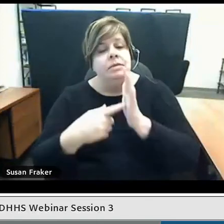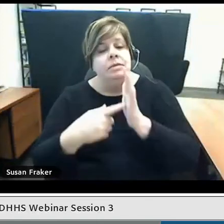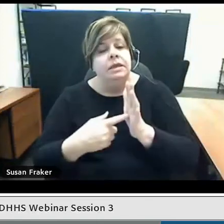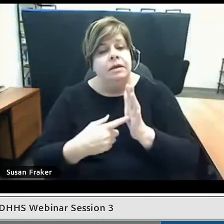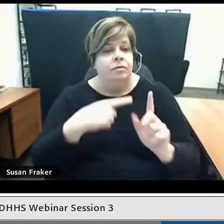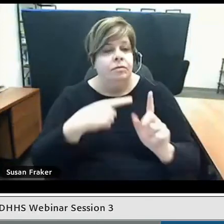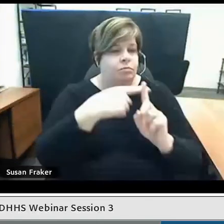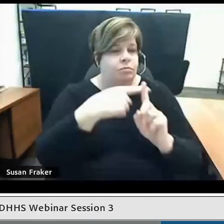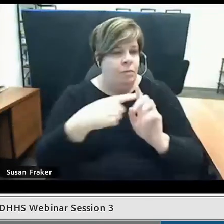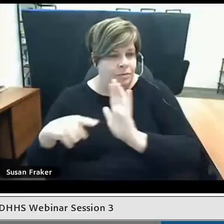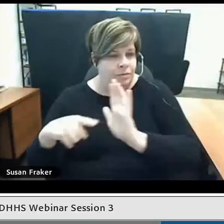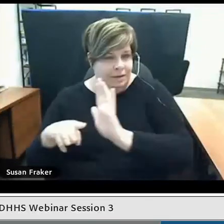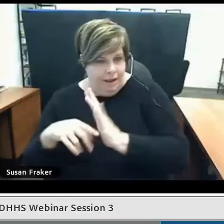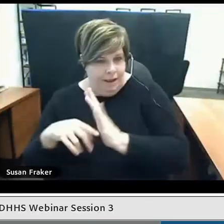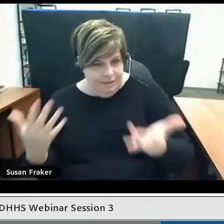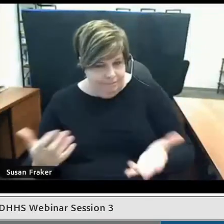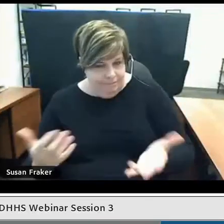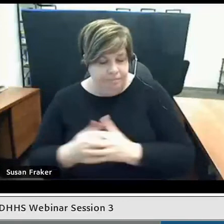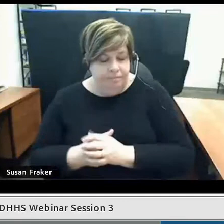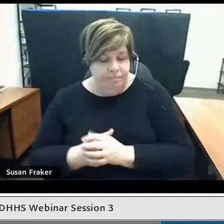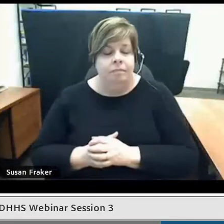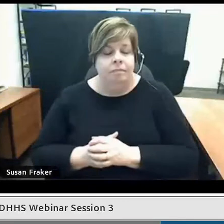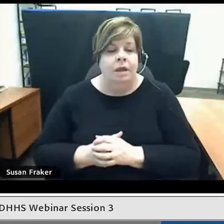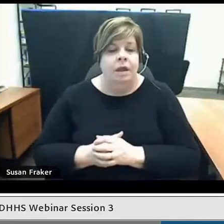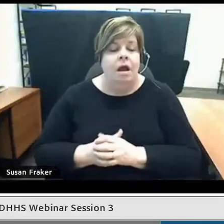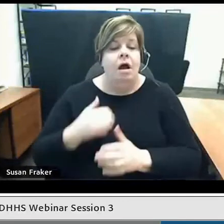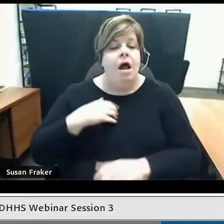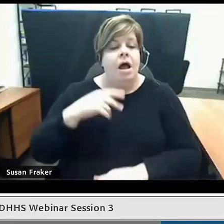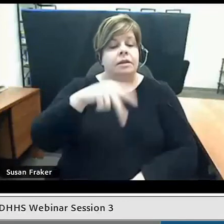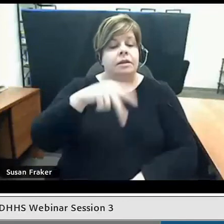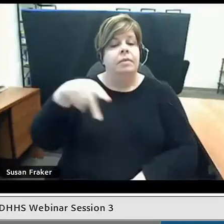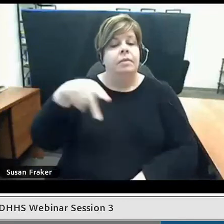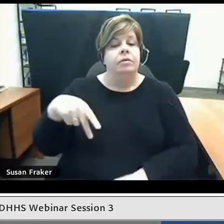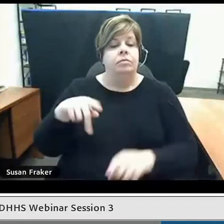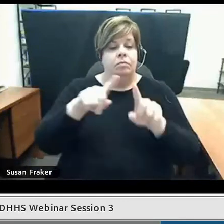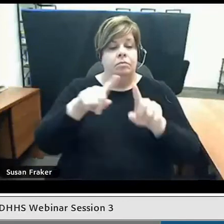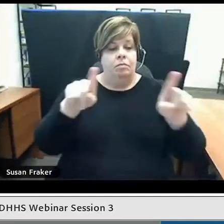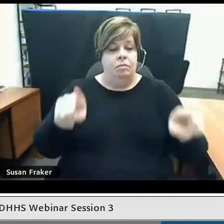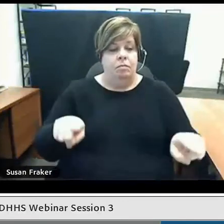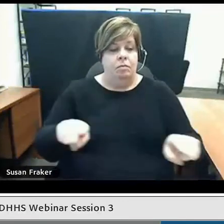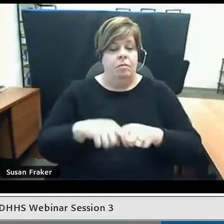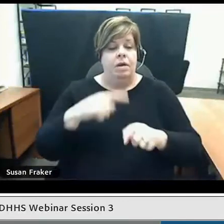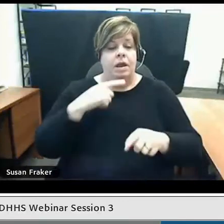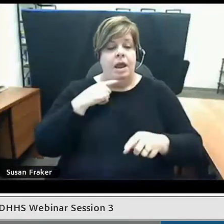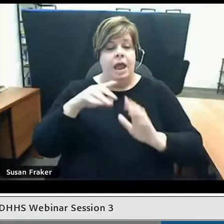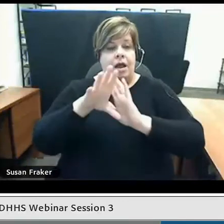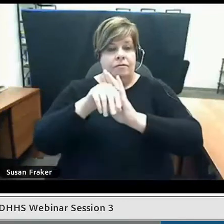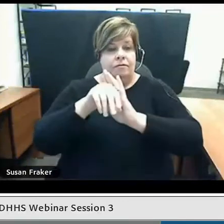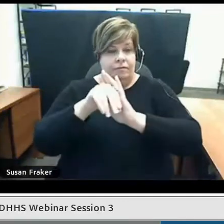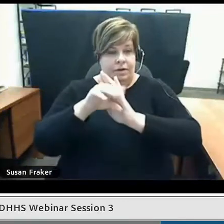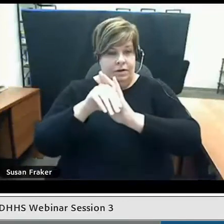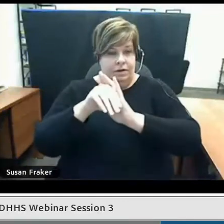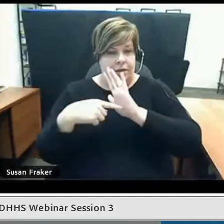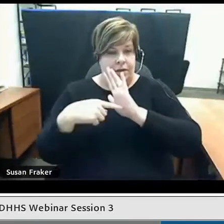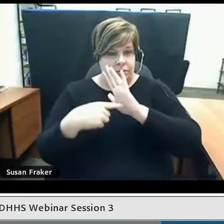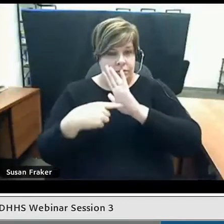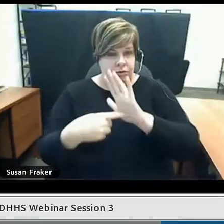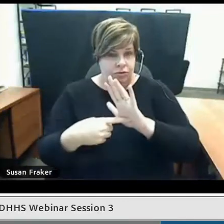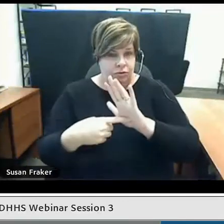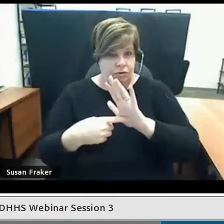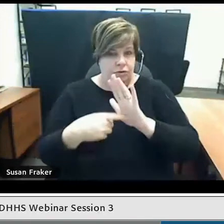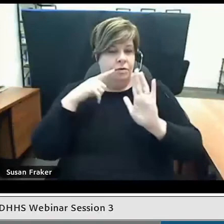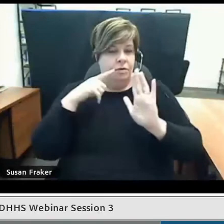cons, however. And on our PowerPoint, we actually have a video that shows you the